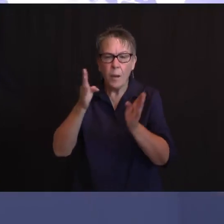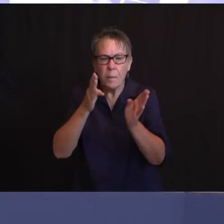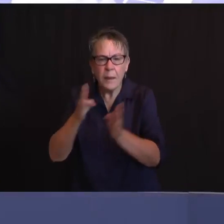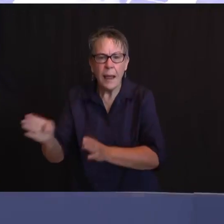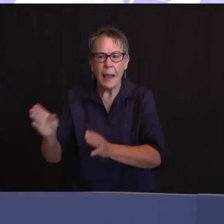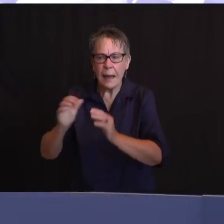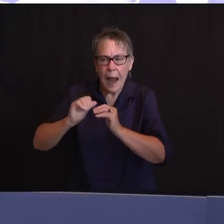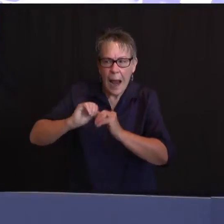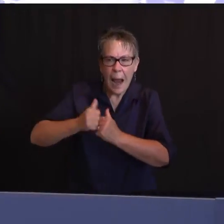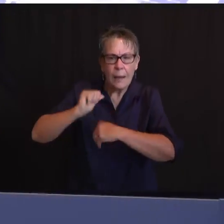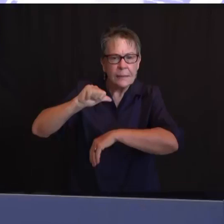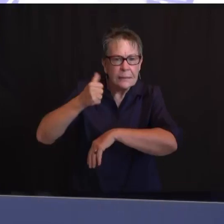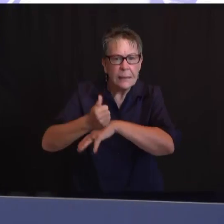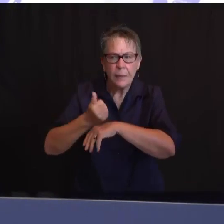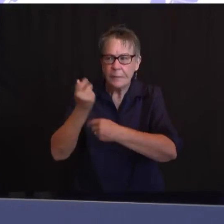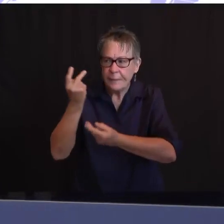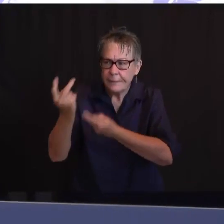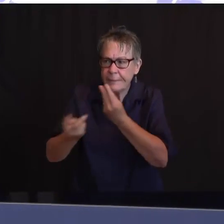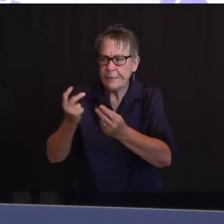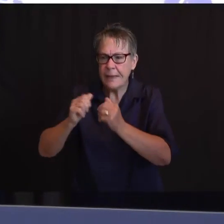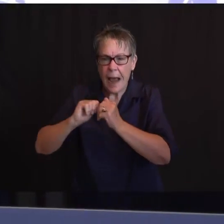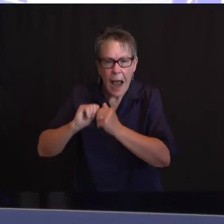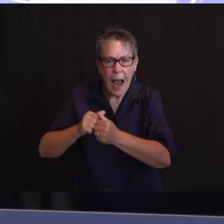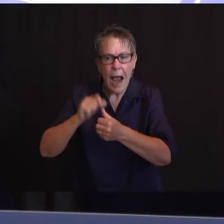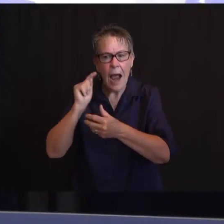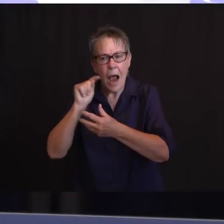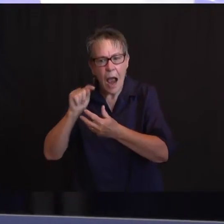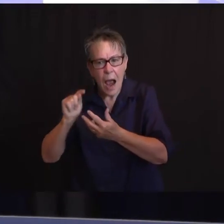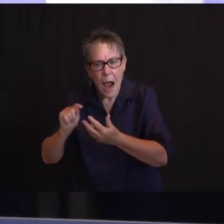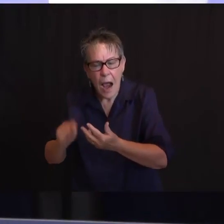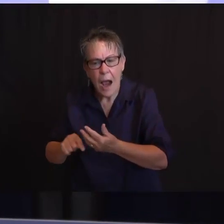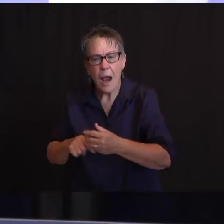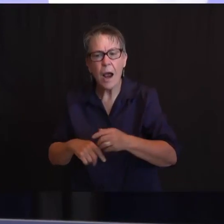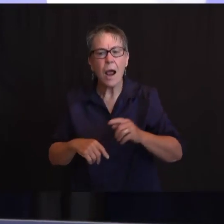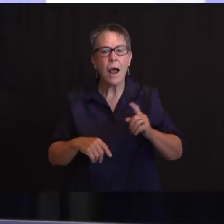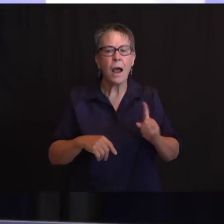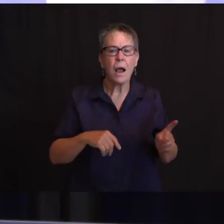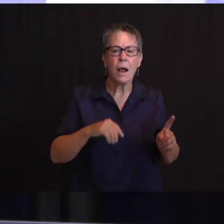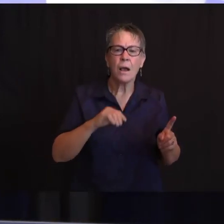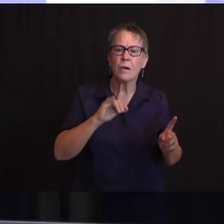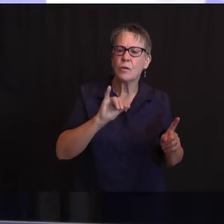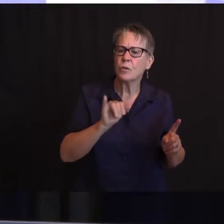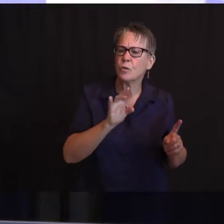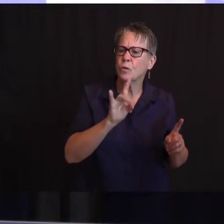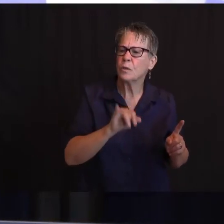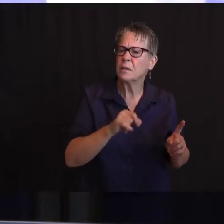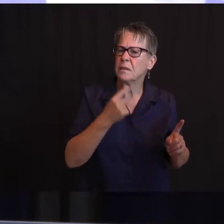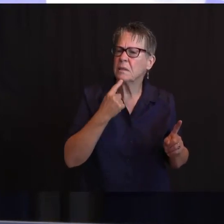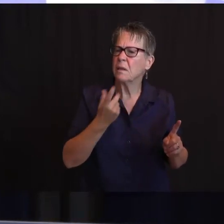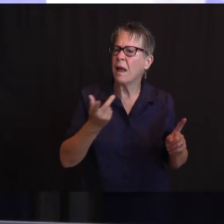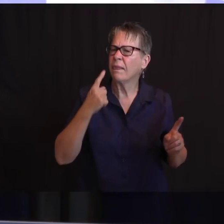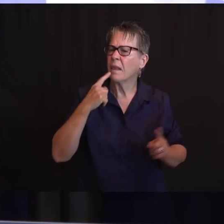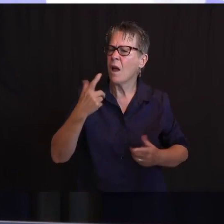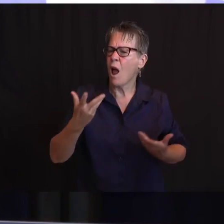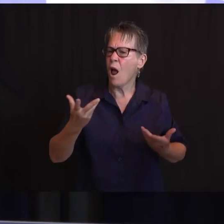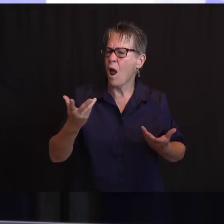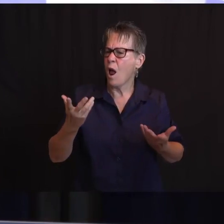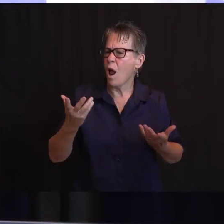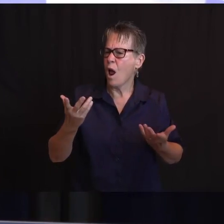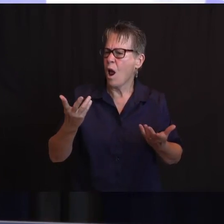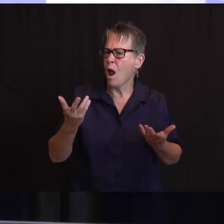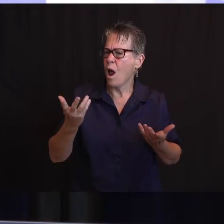think, 100 long-term care facilities that have not had an outbreak in the 28-day period, which is one of the